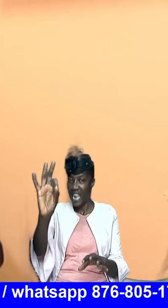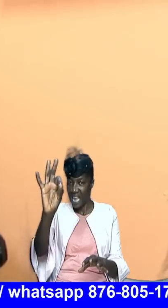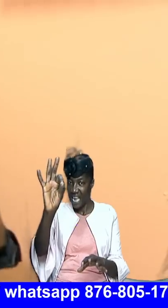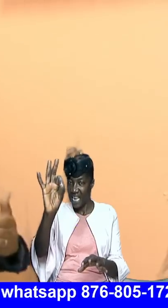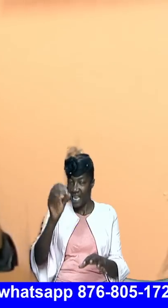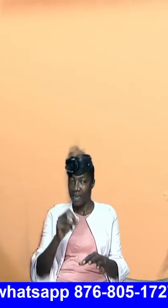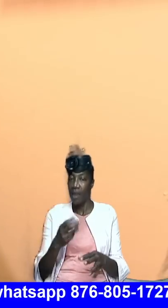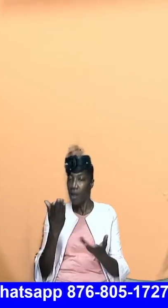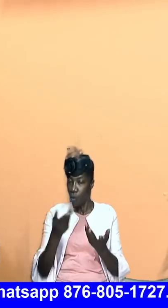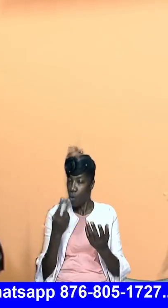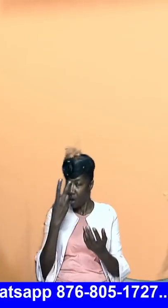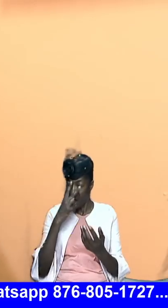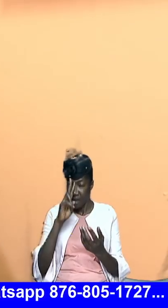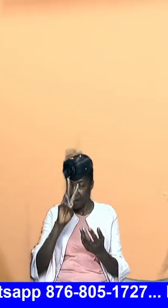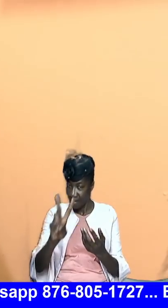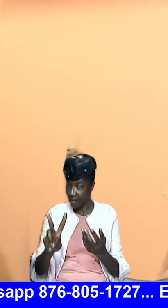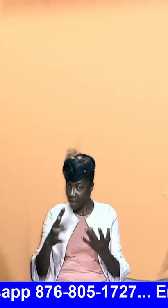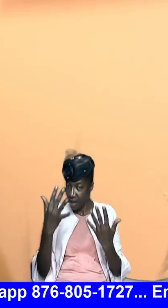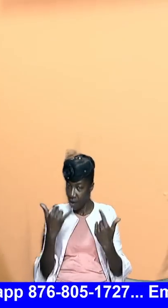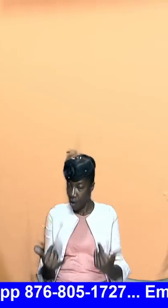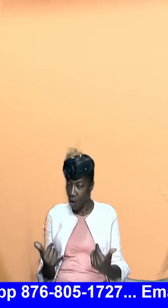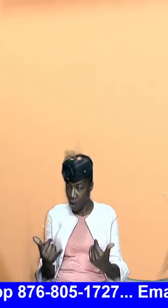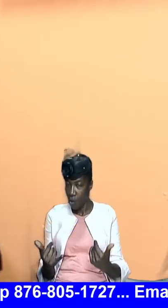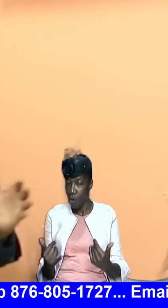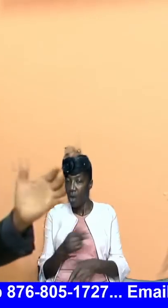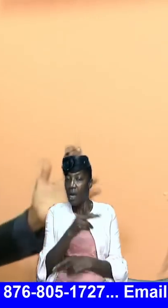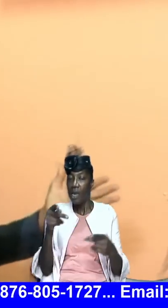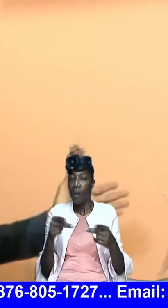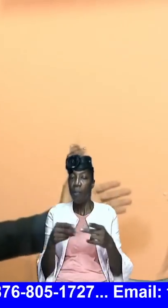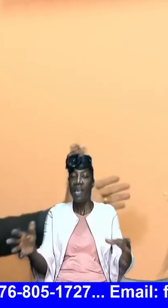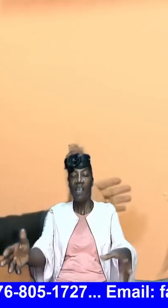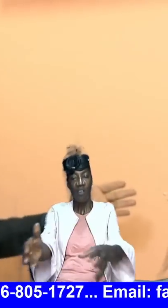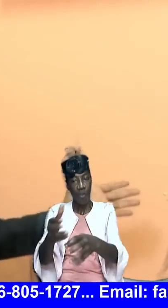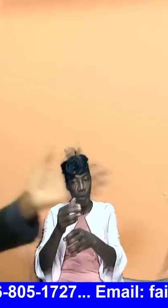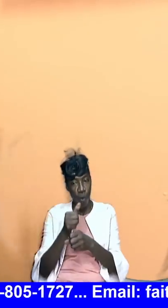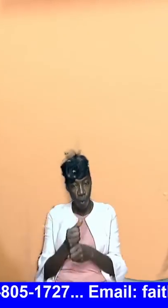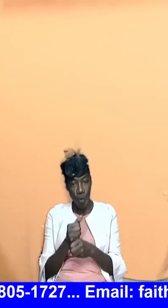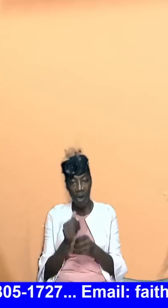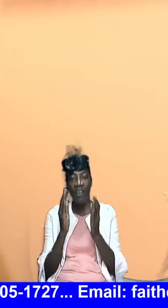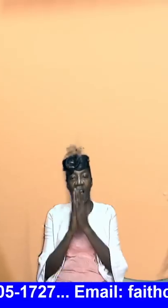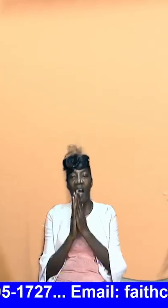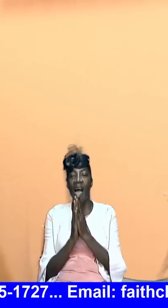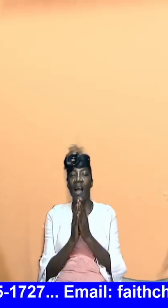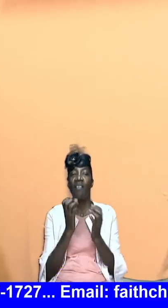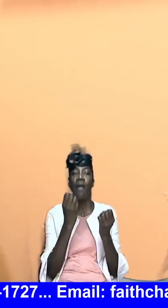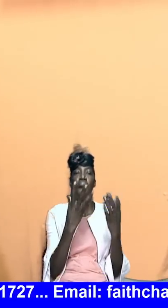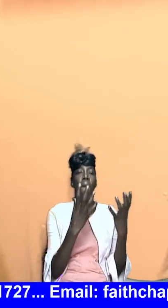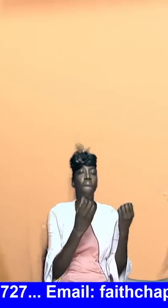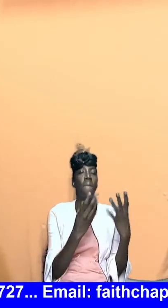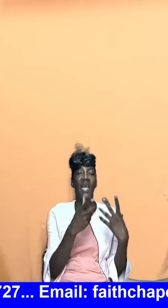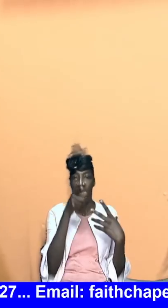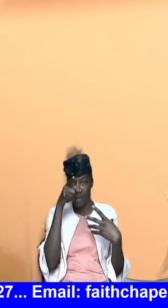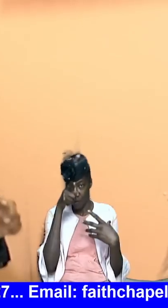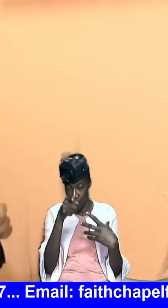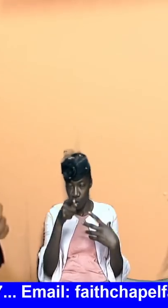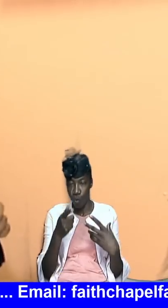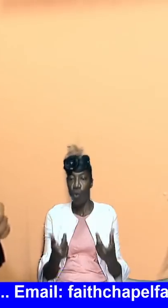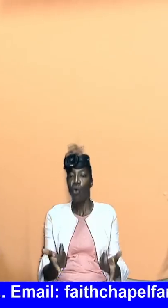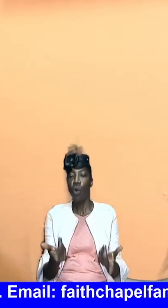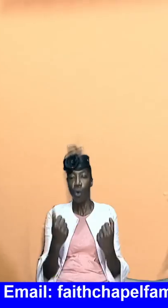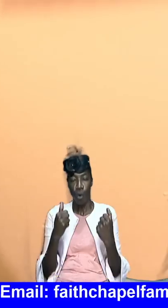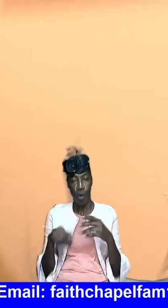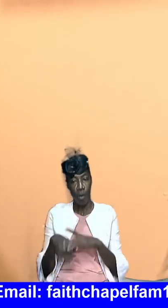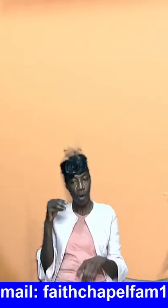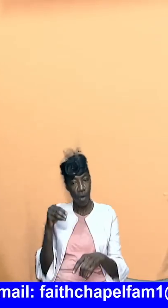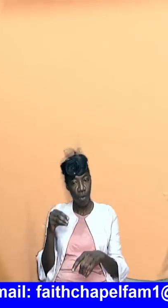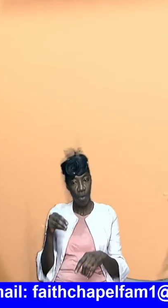want to see how the hall holds us, we are going to ask as many of us as can, please, to come out so